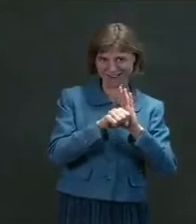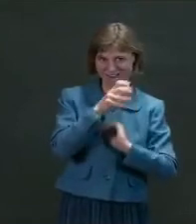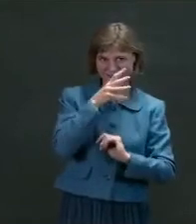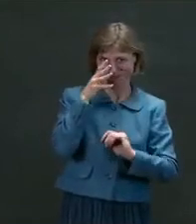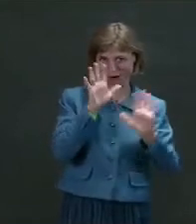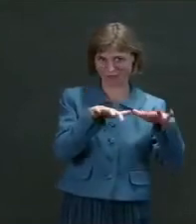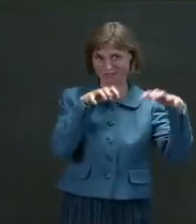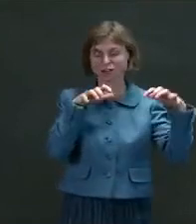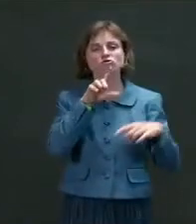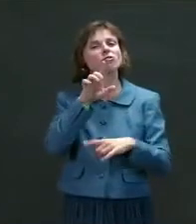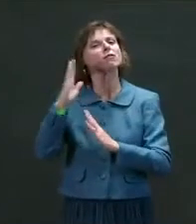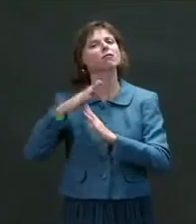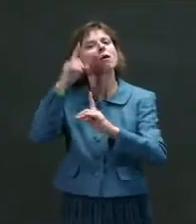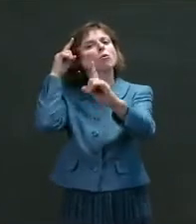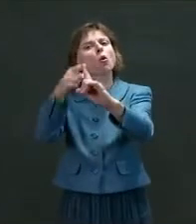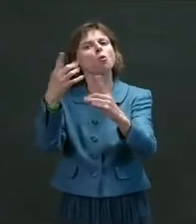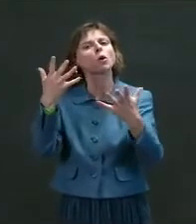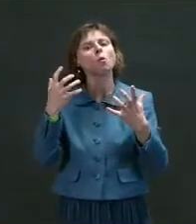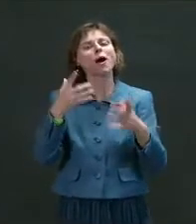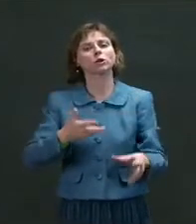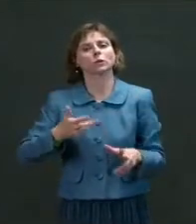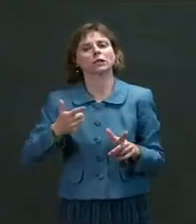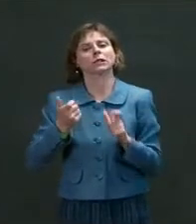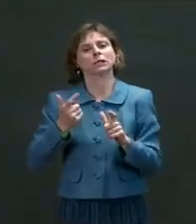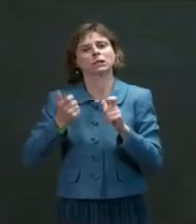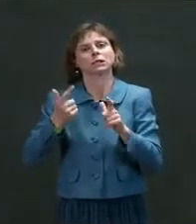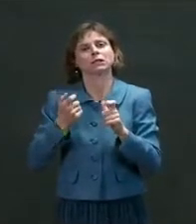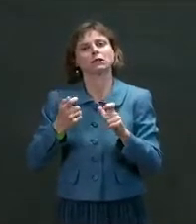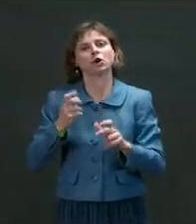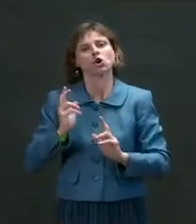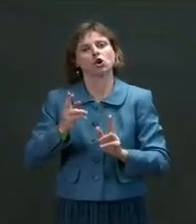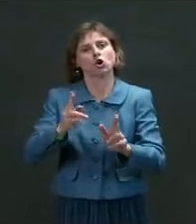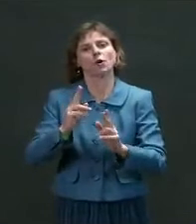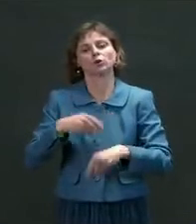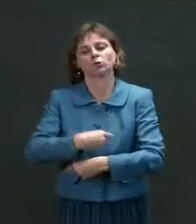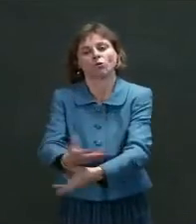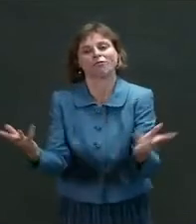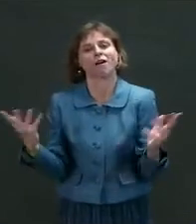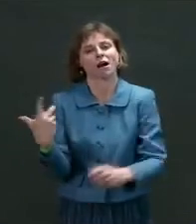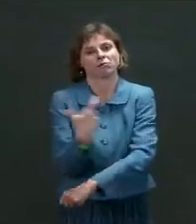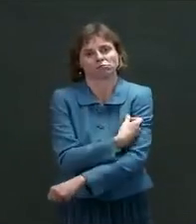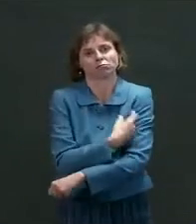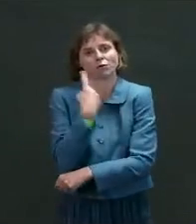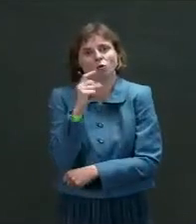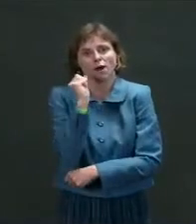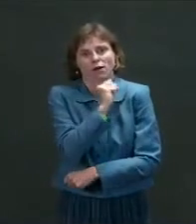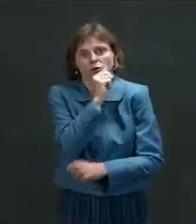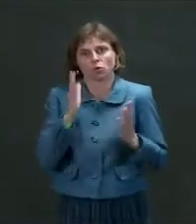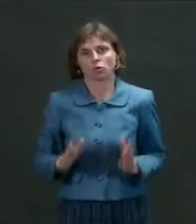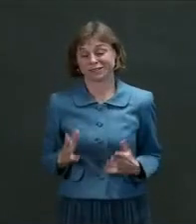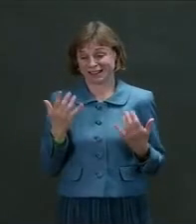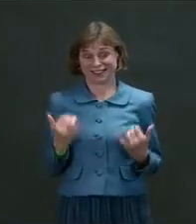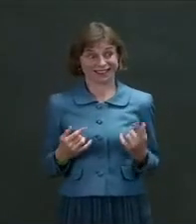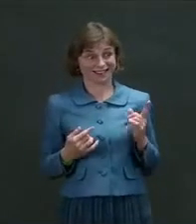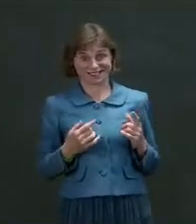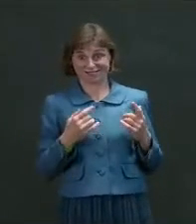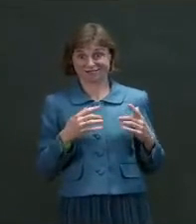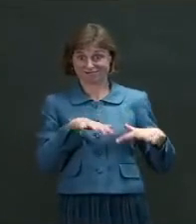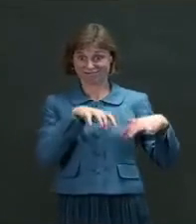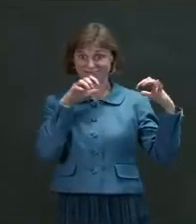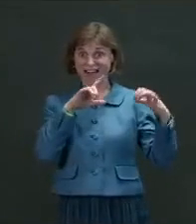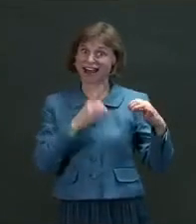was to really accelerate getting vaccine into the arms of Arizonans. This has accelerated our efforts here in